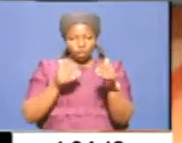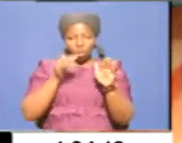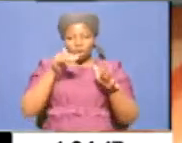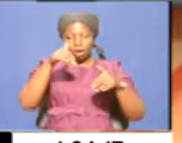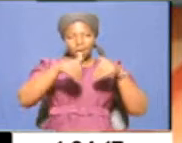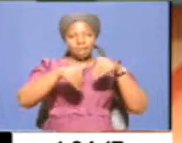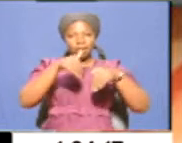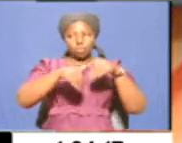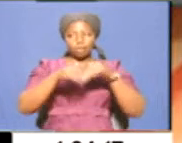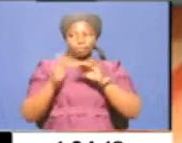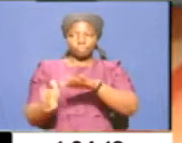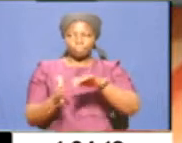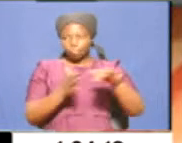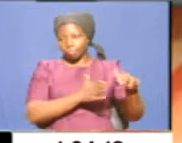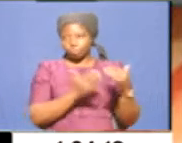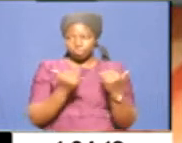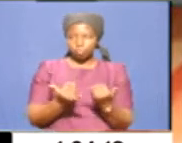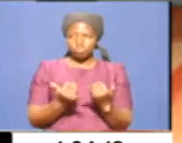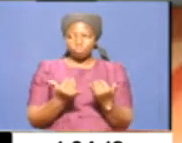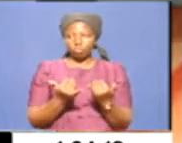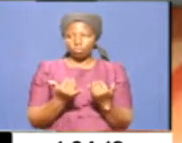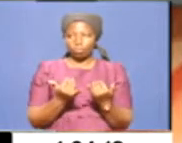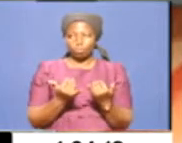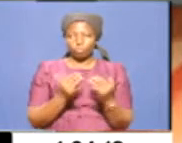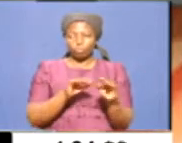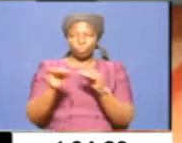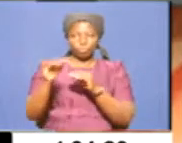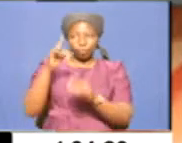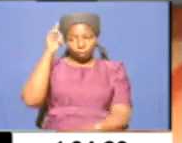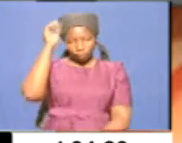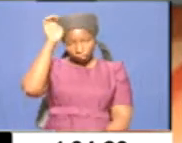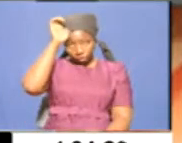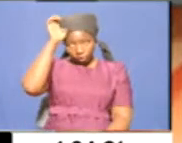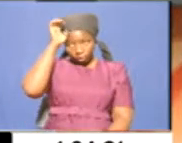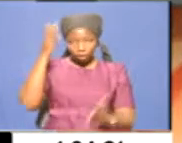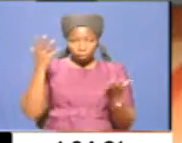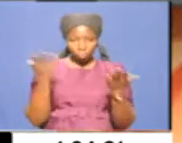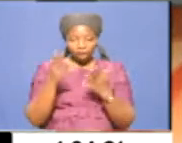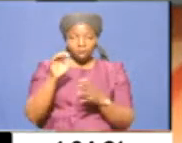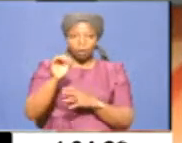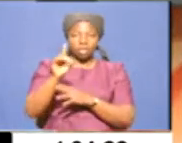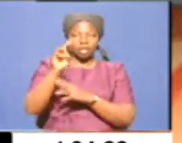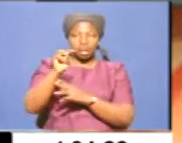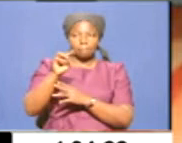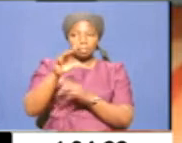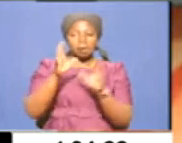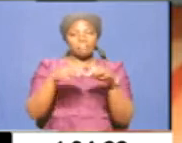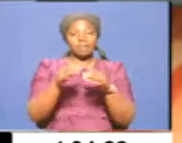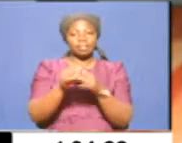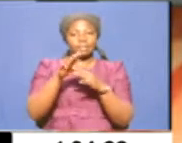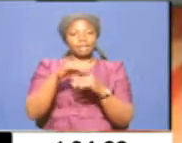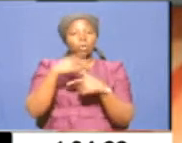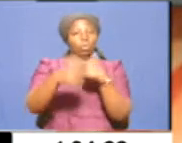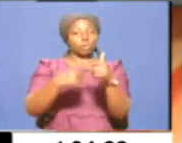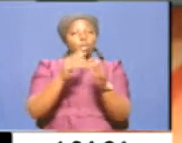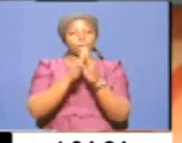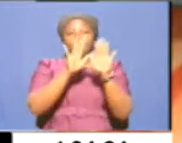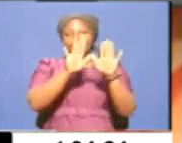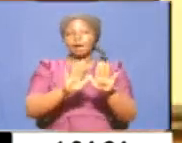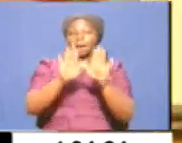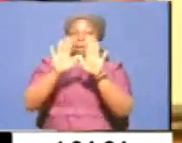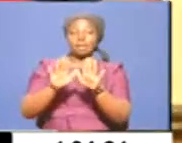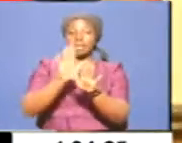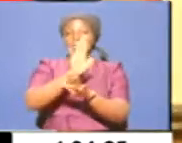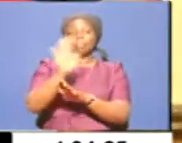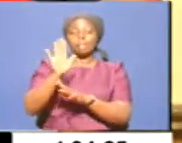And now we want to take you to Eldoret, where ODM party leader is on his campaign trail. And Simon Achola is following